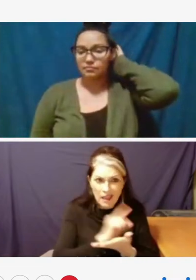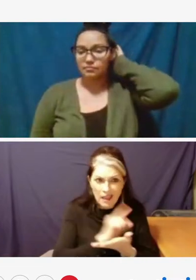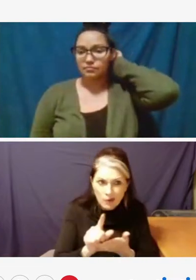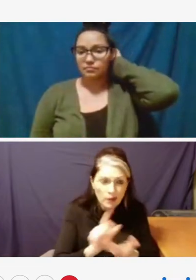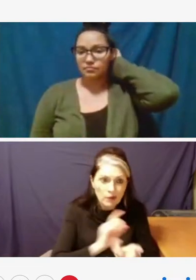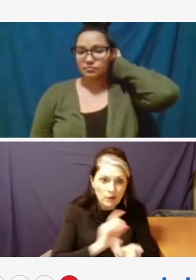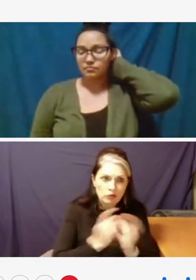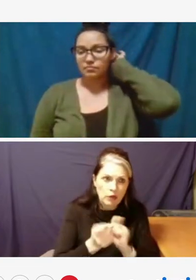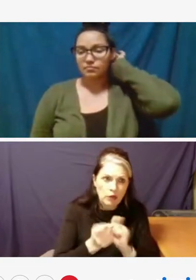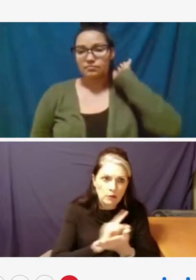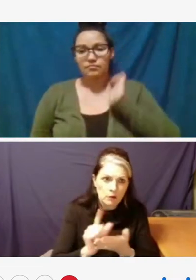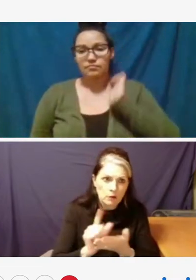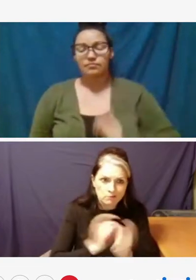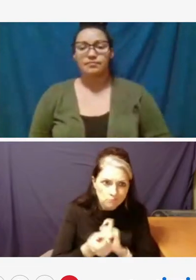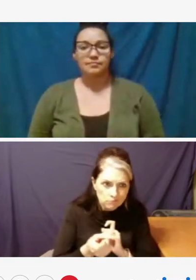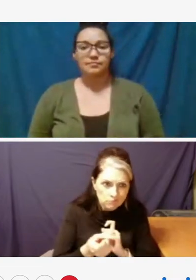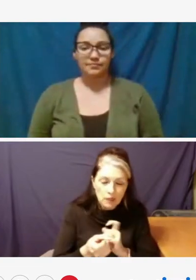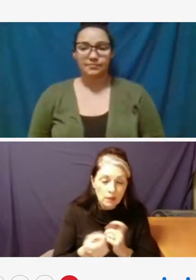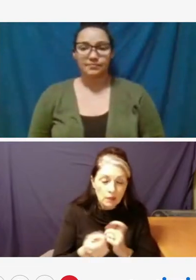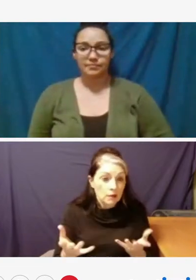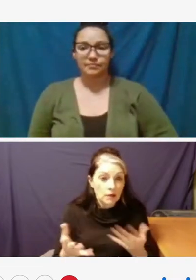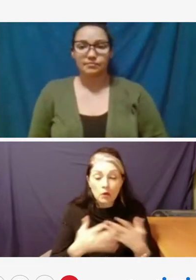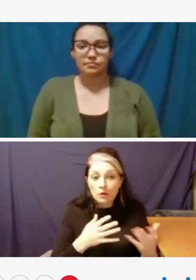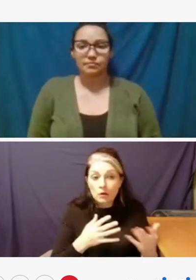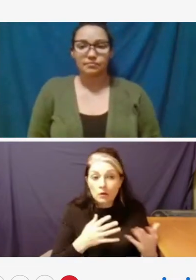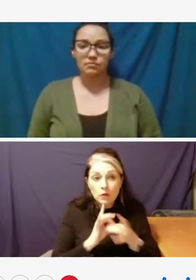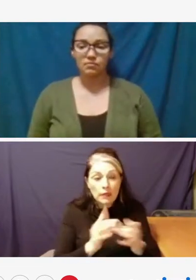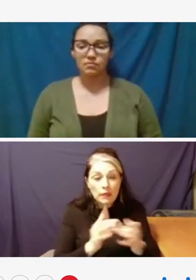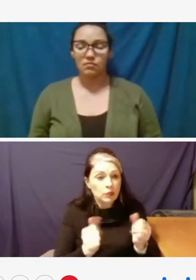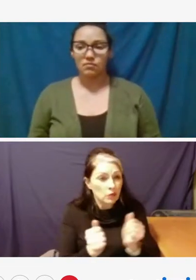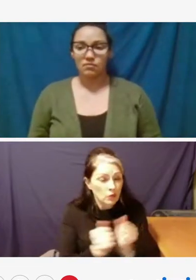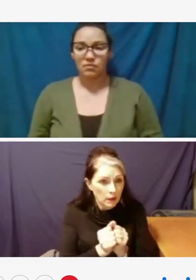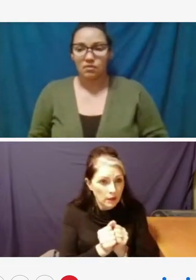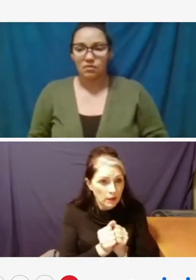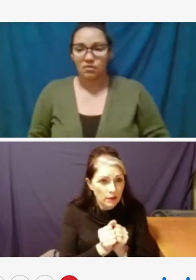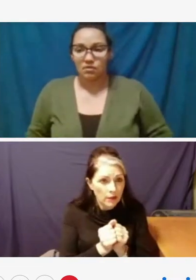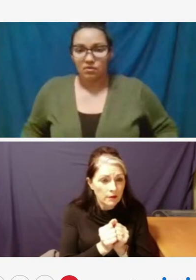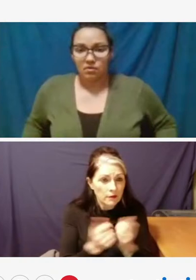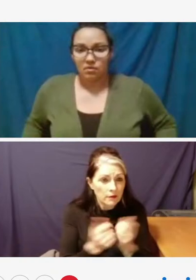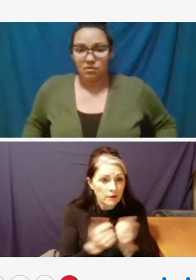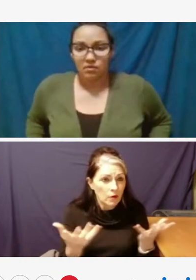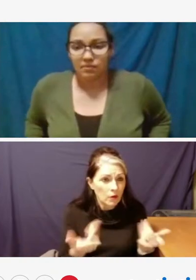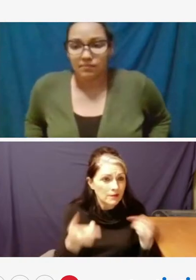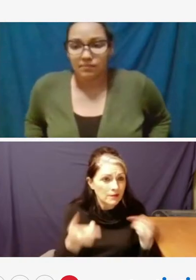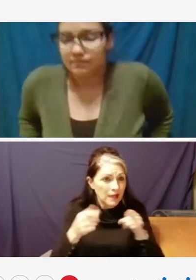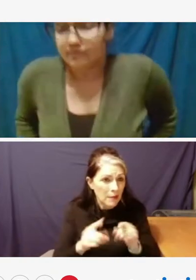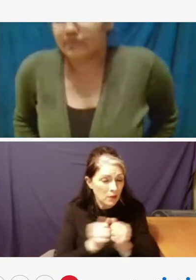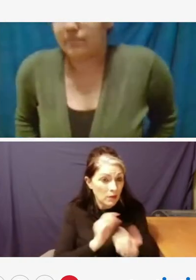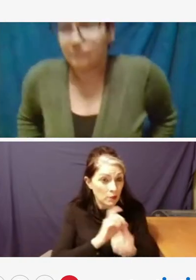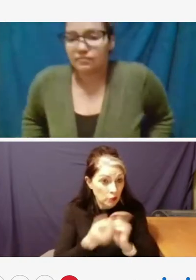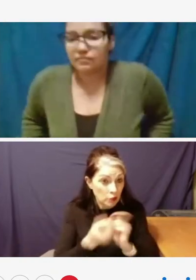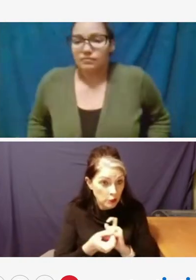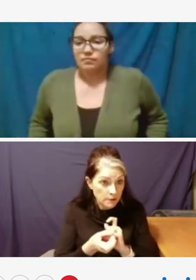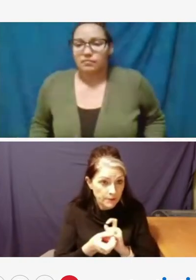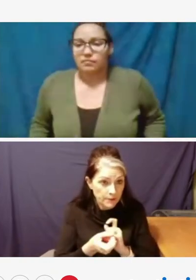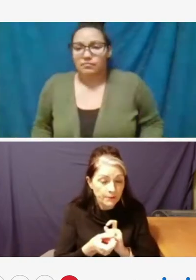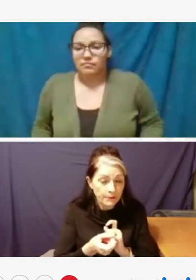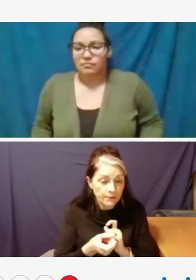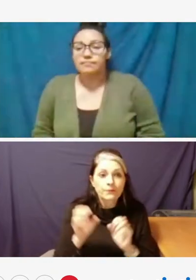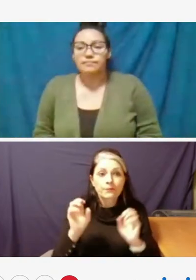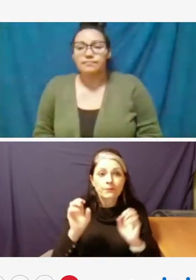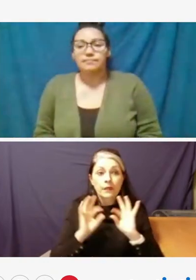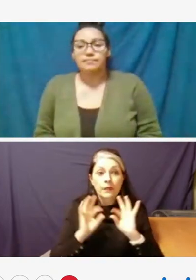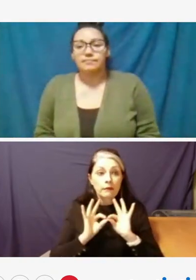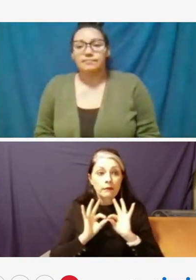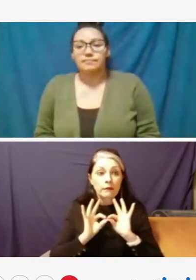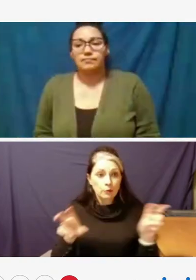out regarding uh what what's going on with these changes so that part I don't doubt as far as going